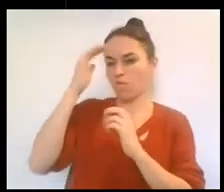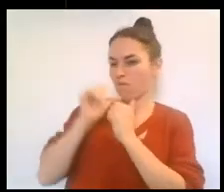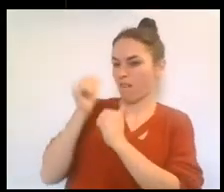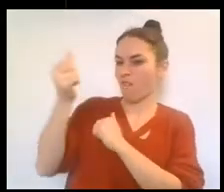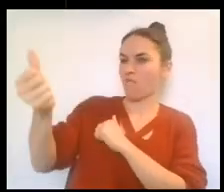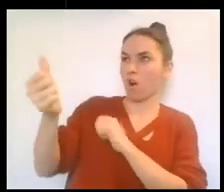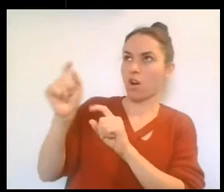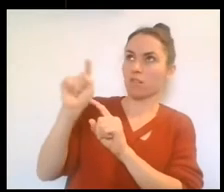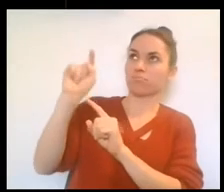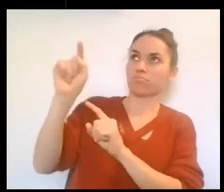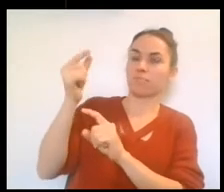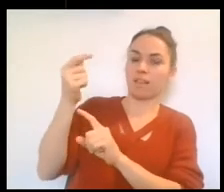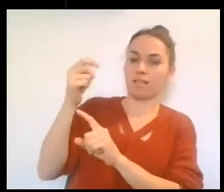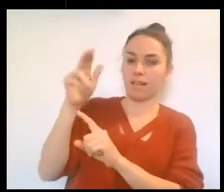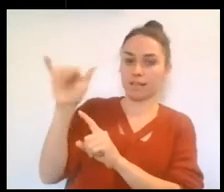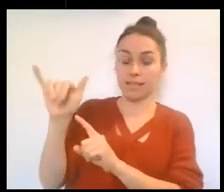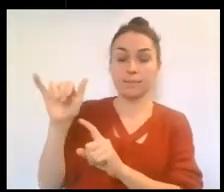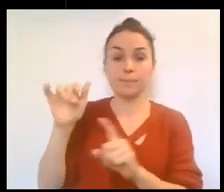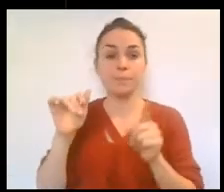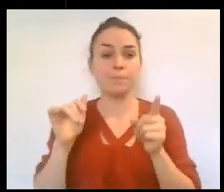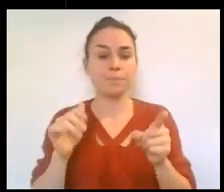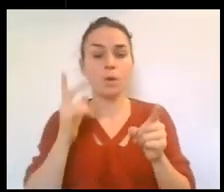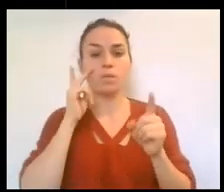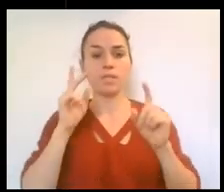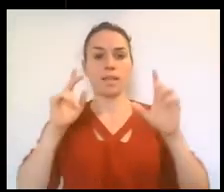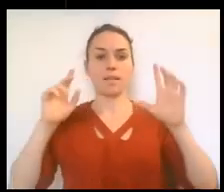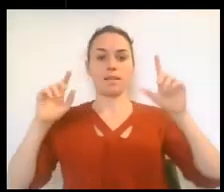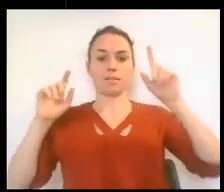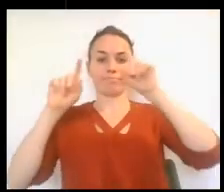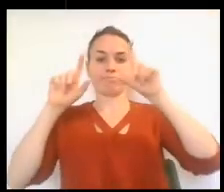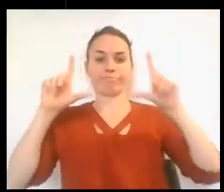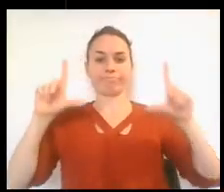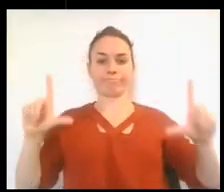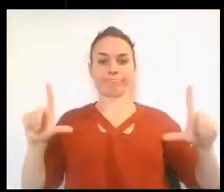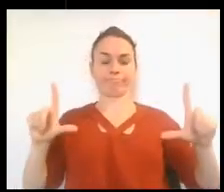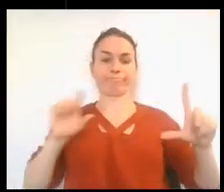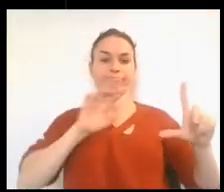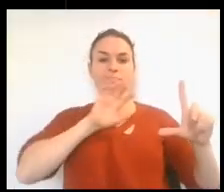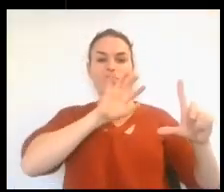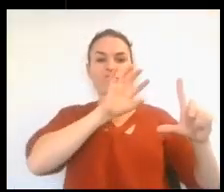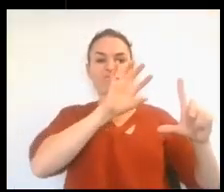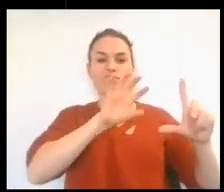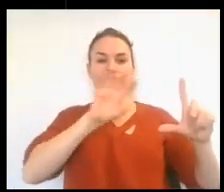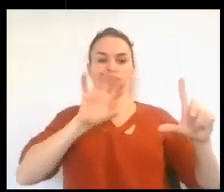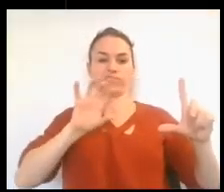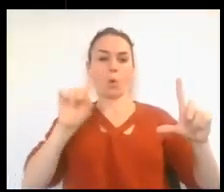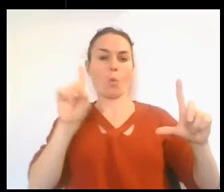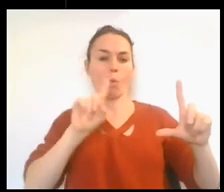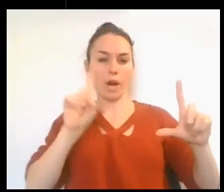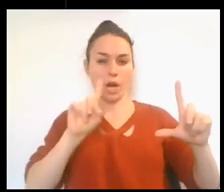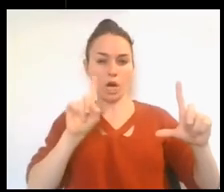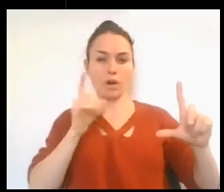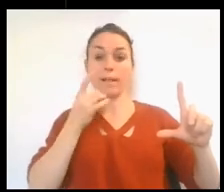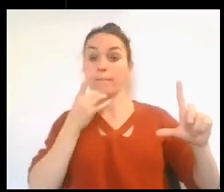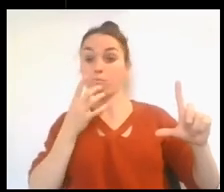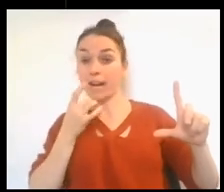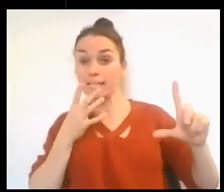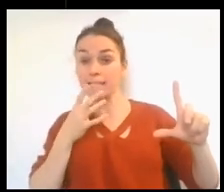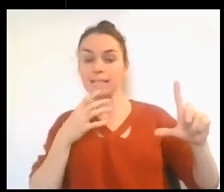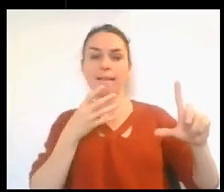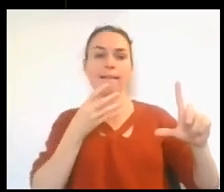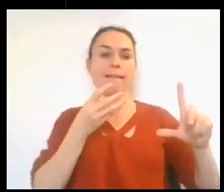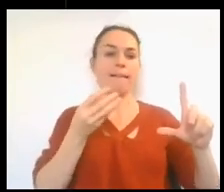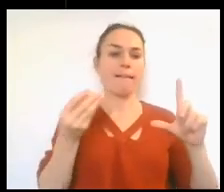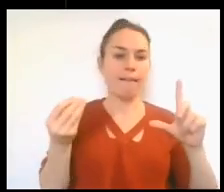plot of the intrinsic brightness and the morphology, the images of those galaxies as a function of